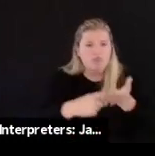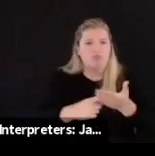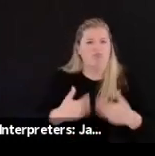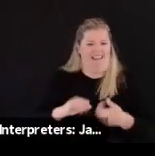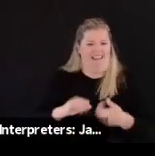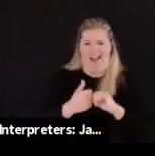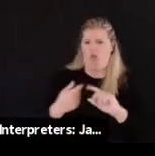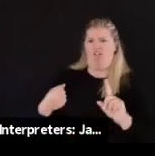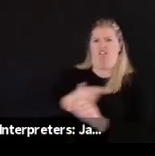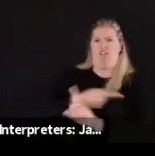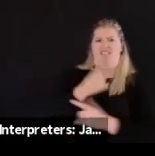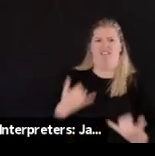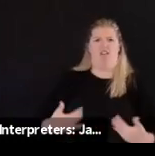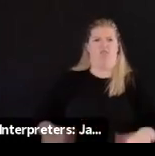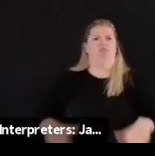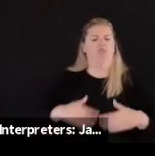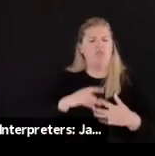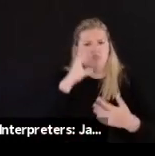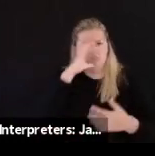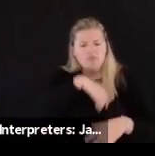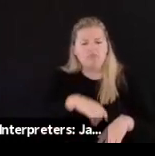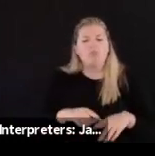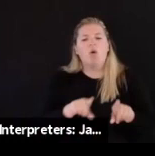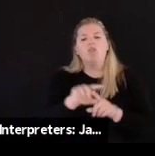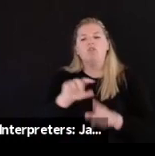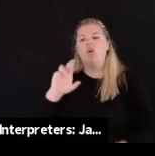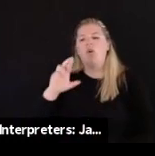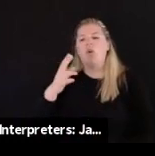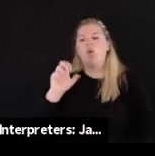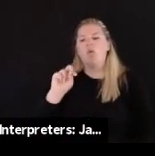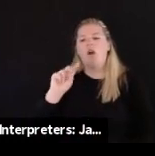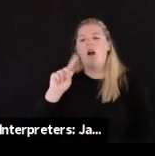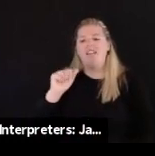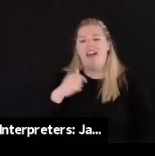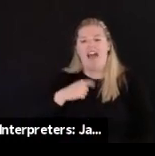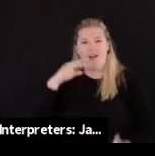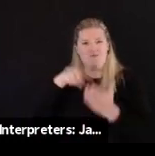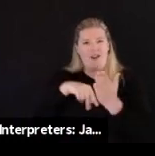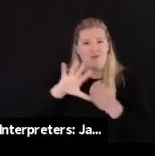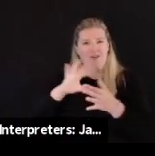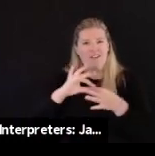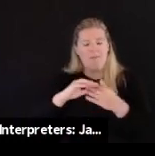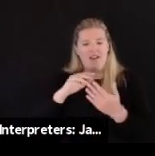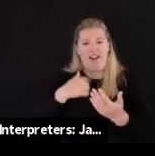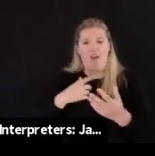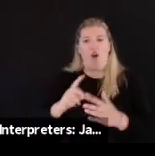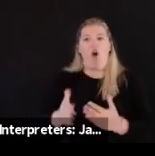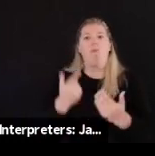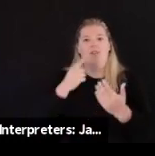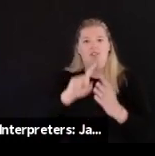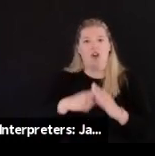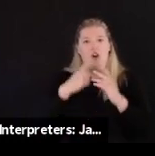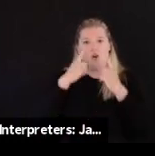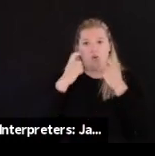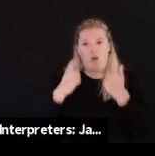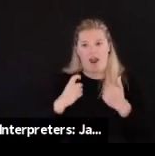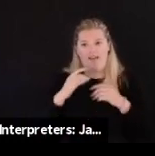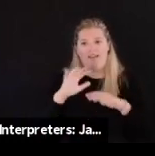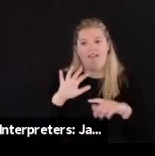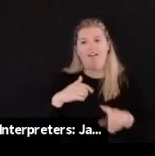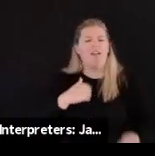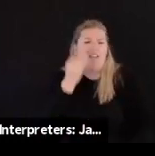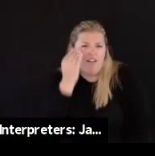Rhonda, you struck a chord and I just about started crying when your comment said, oh, and there it is. By the way, I do